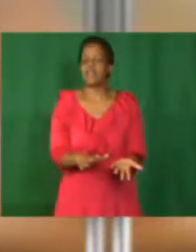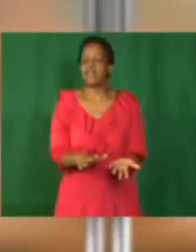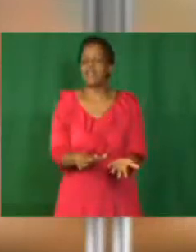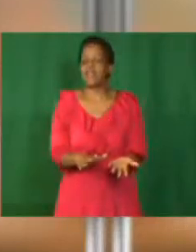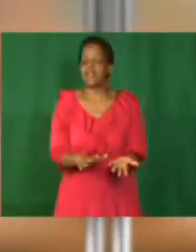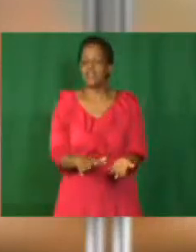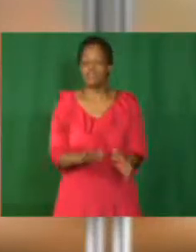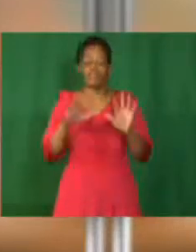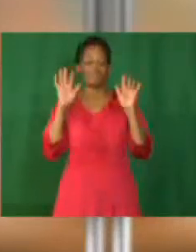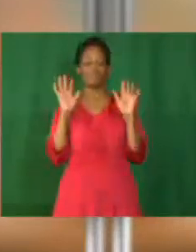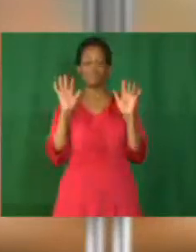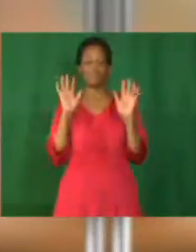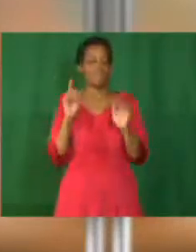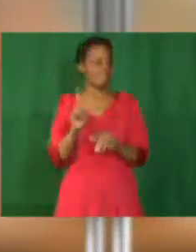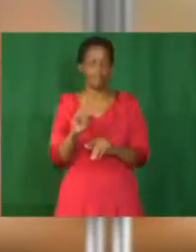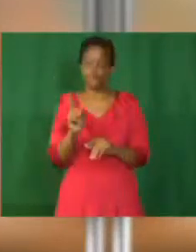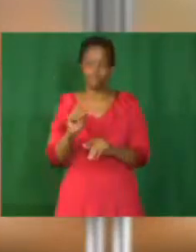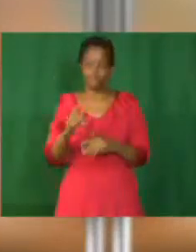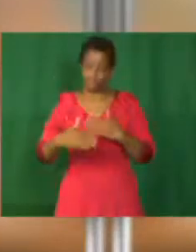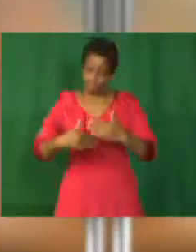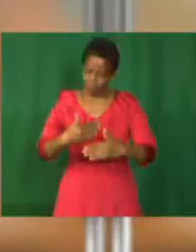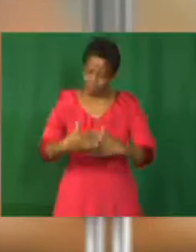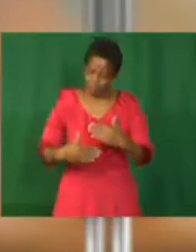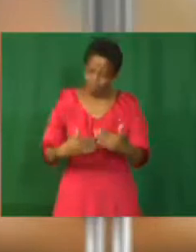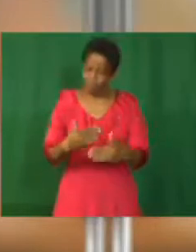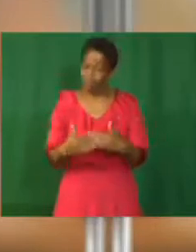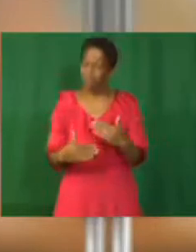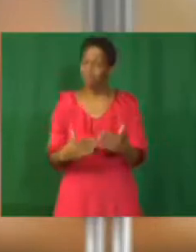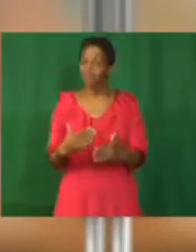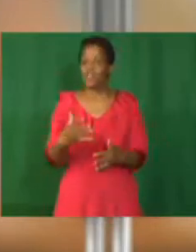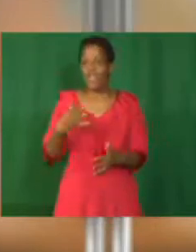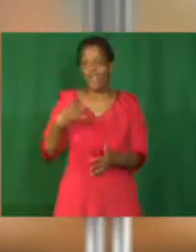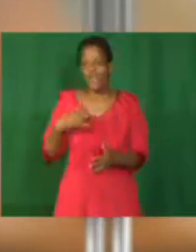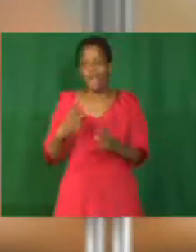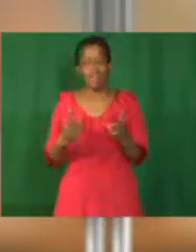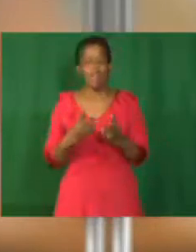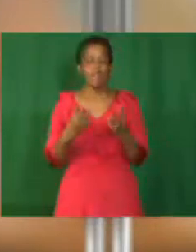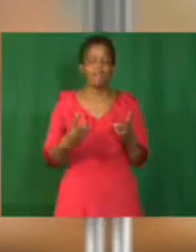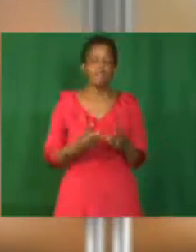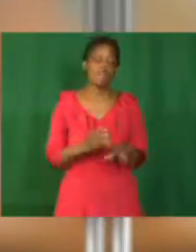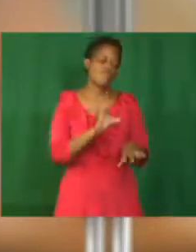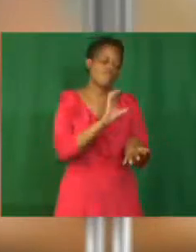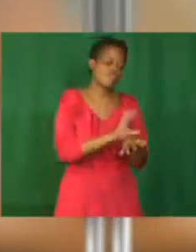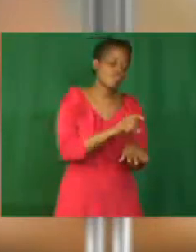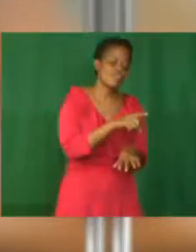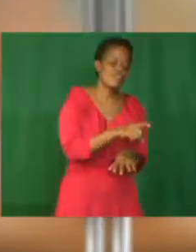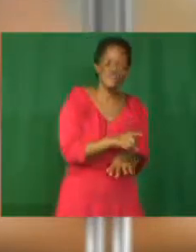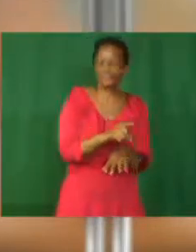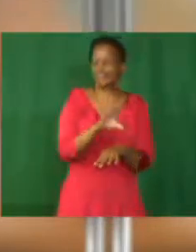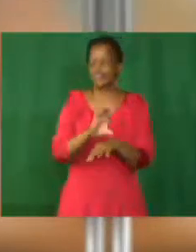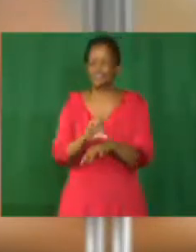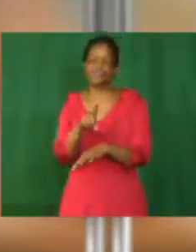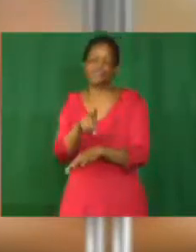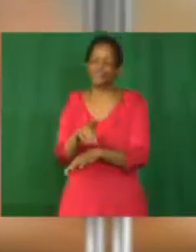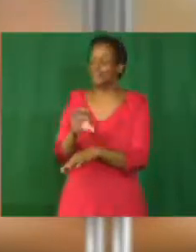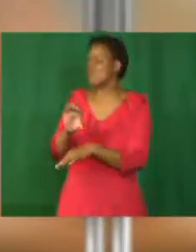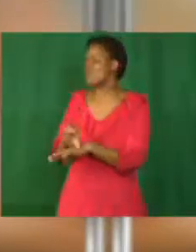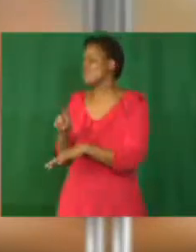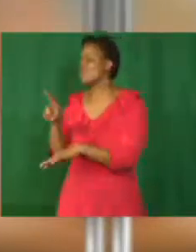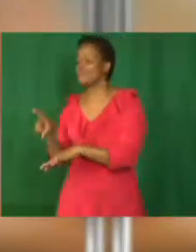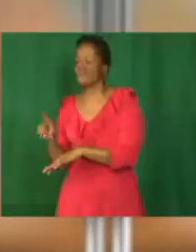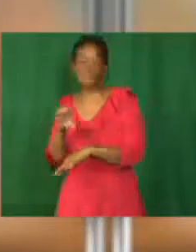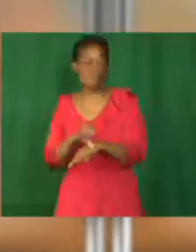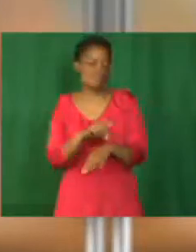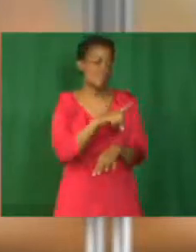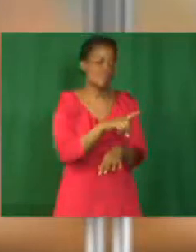today would be in church A, following day they are in church B, following day they are in church C. You